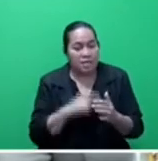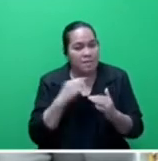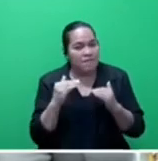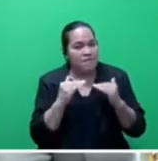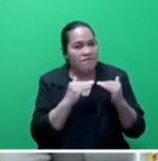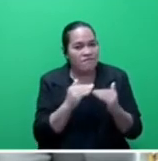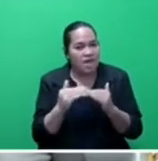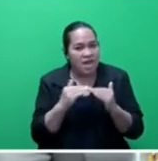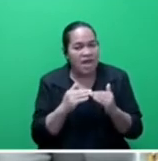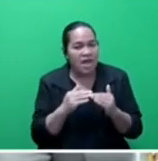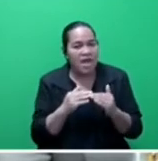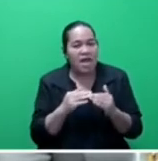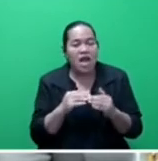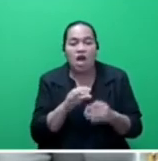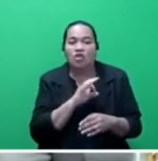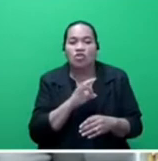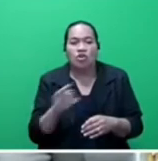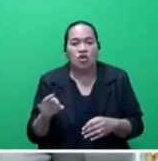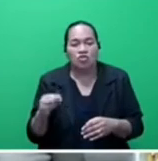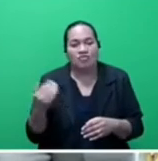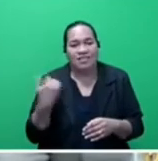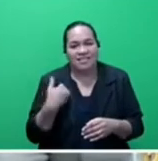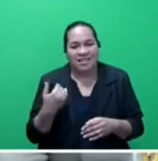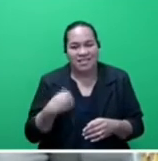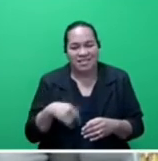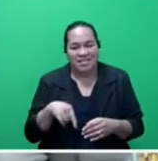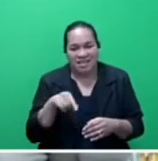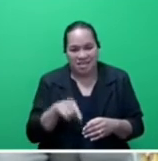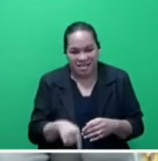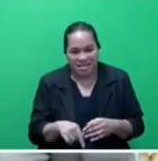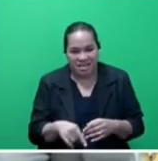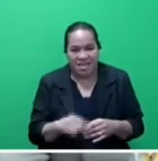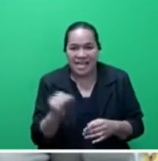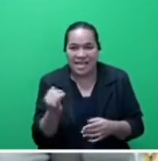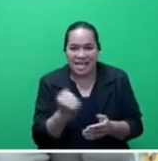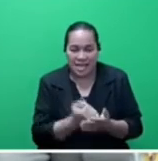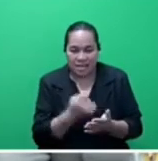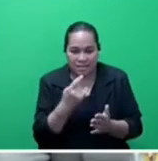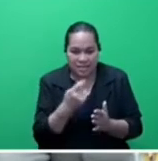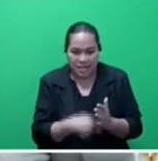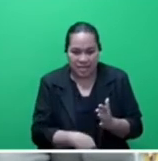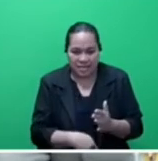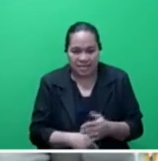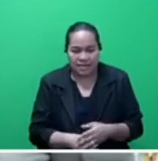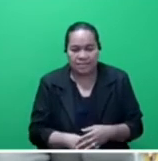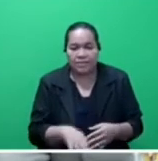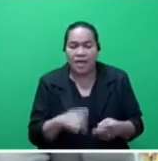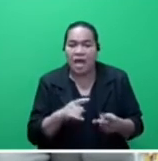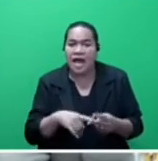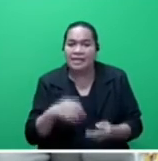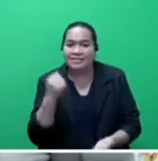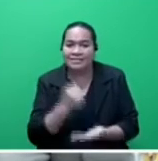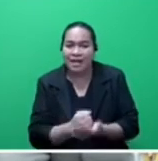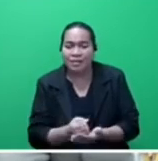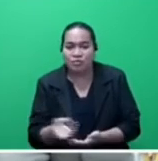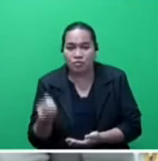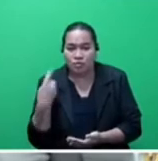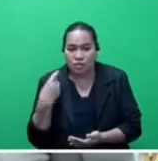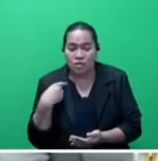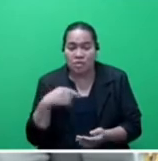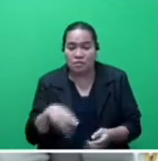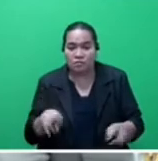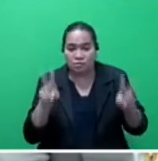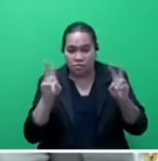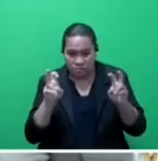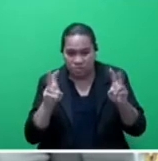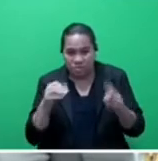intend to bring back non-resident withholding tax. Number 10, stamp duty. The stamp duty, Honorable